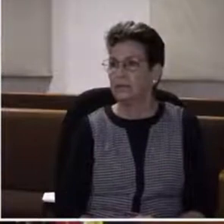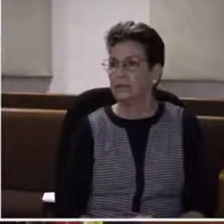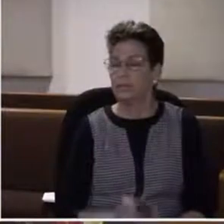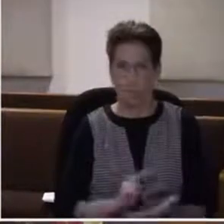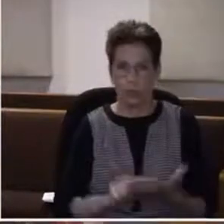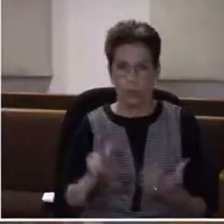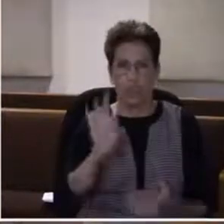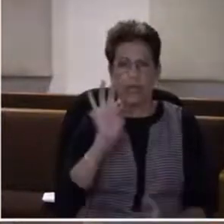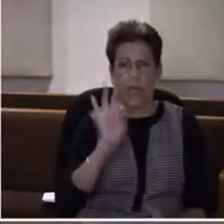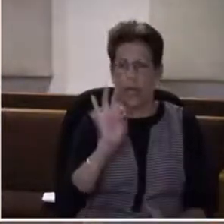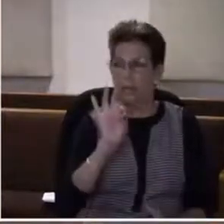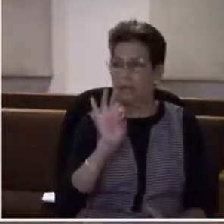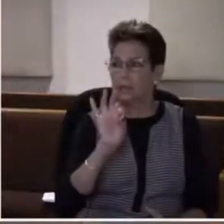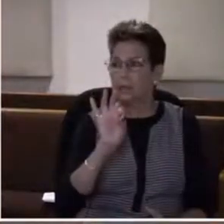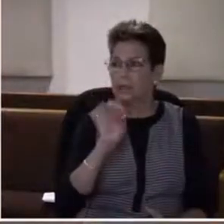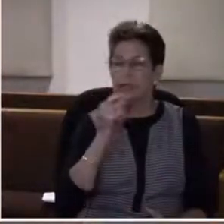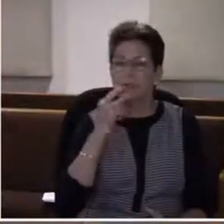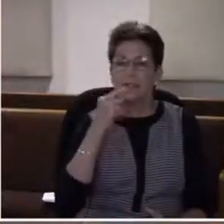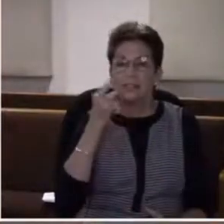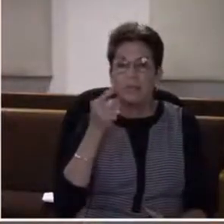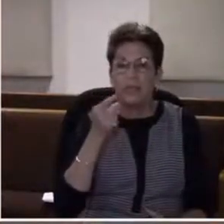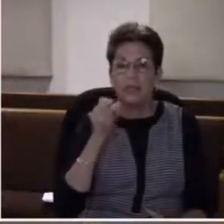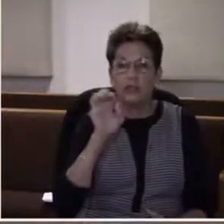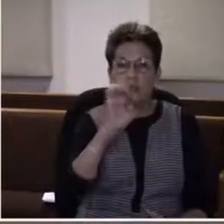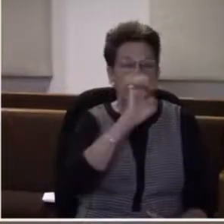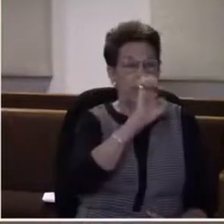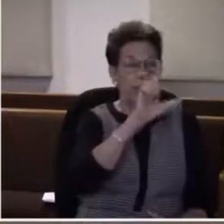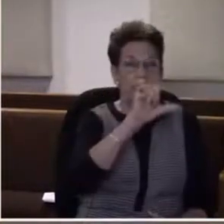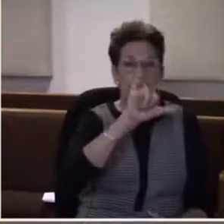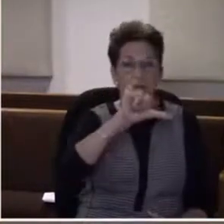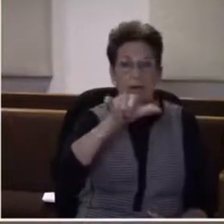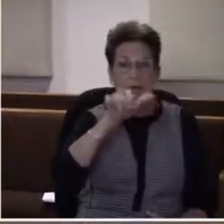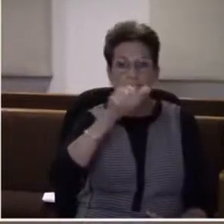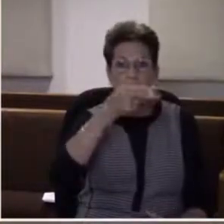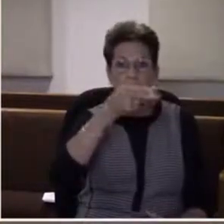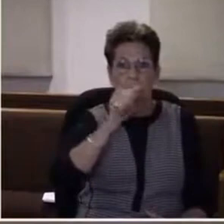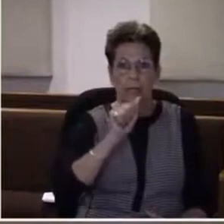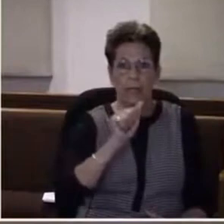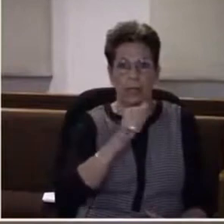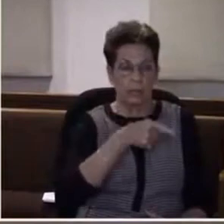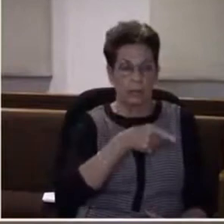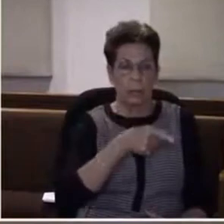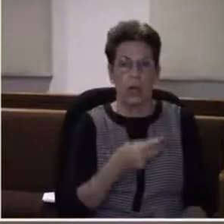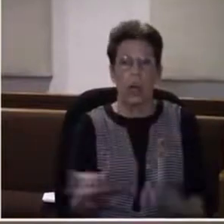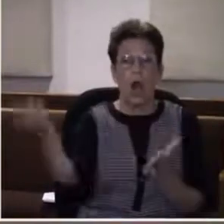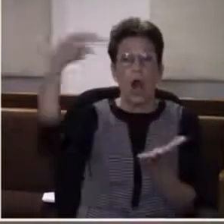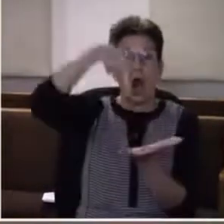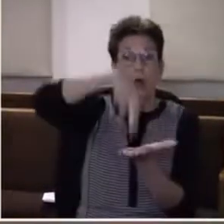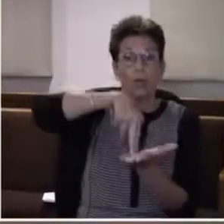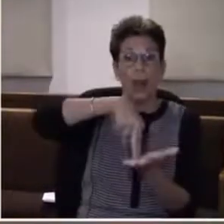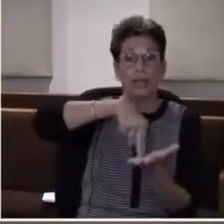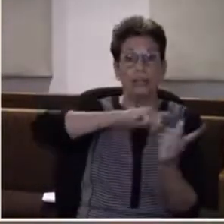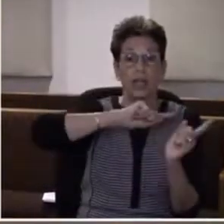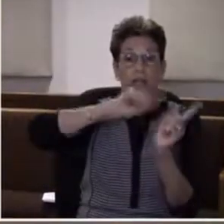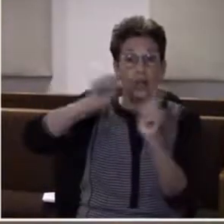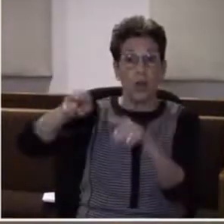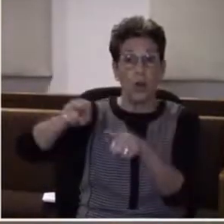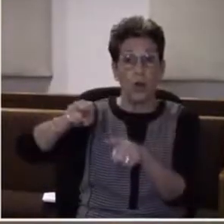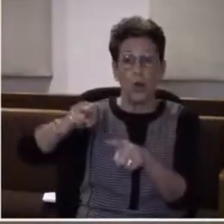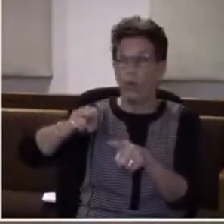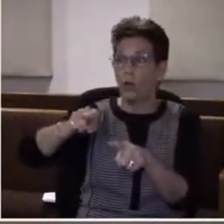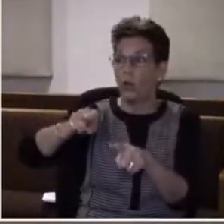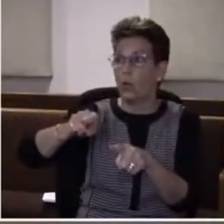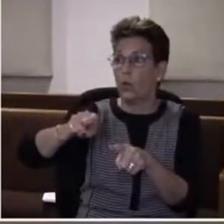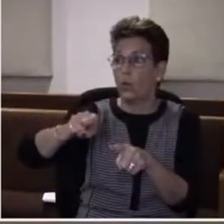number 9, speaking to Elijah, arise, get thee to Zarephath, which belongeth